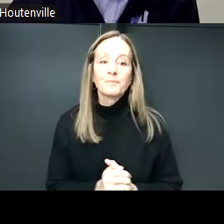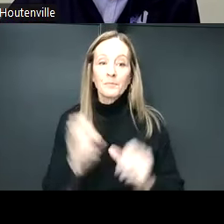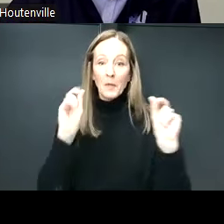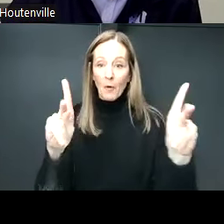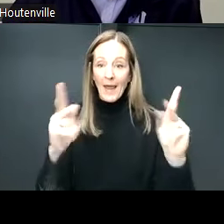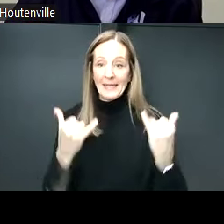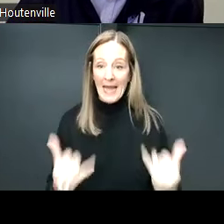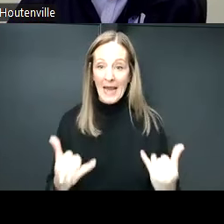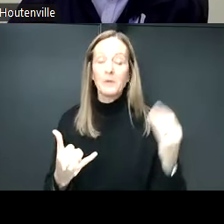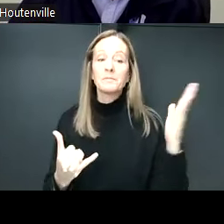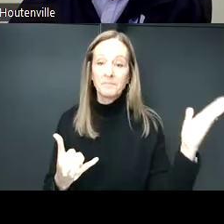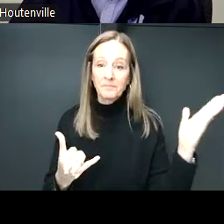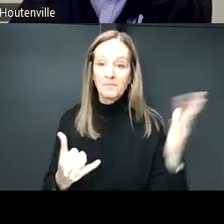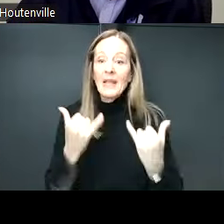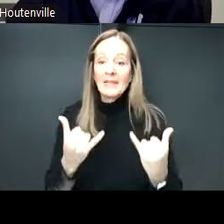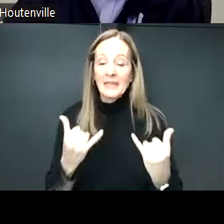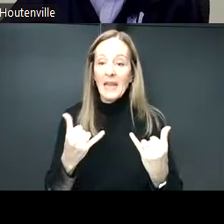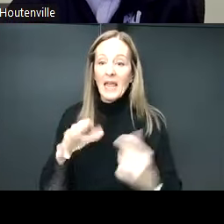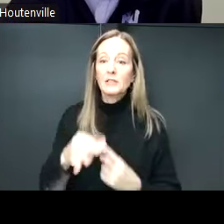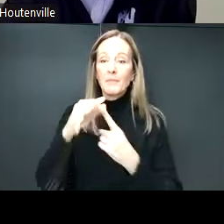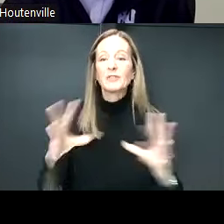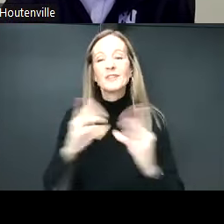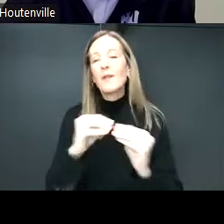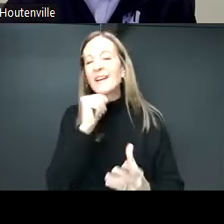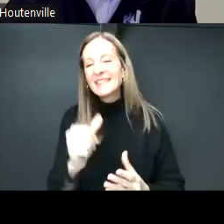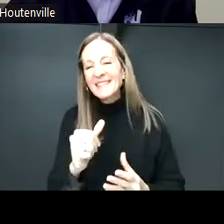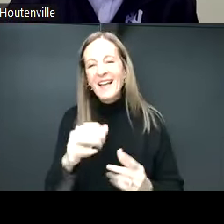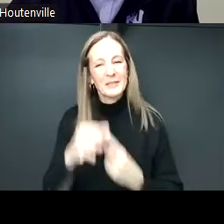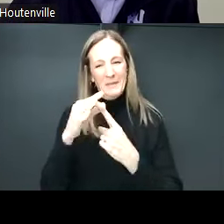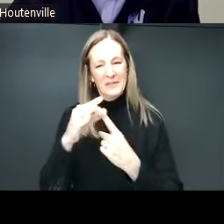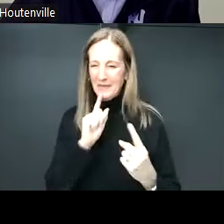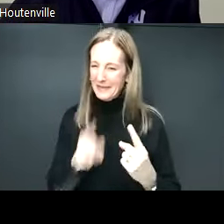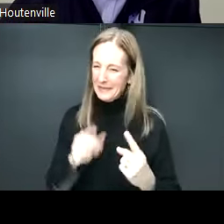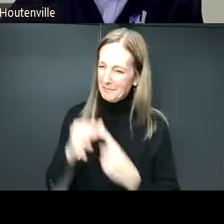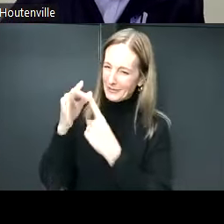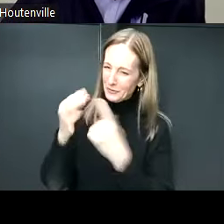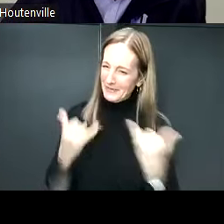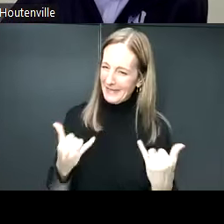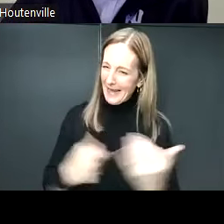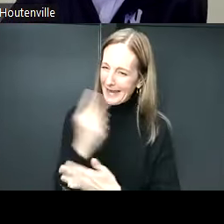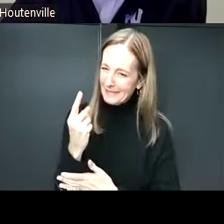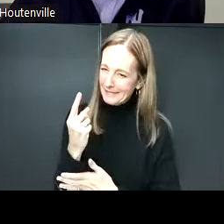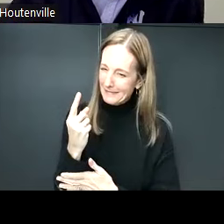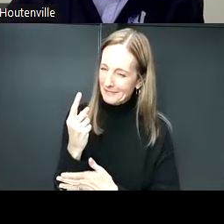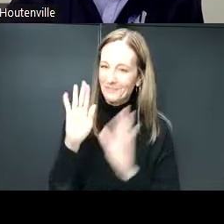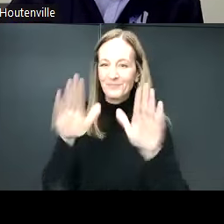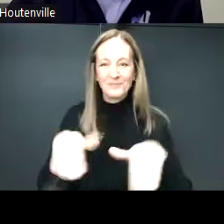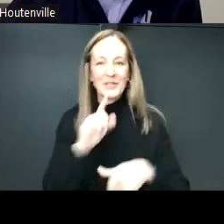And so today's special session, it's not a special session, is it? Is it a special session? Sure, it's